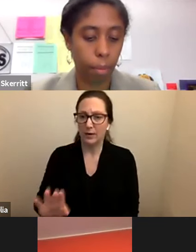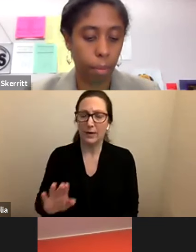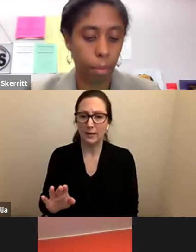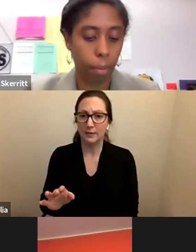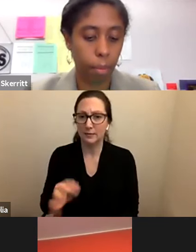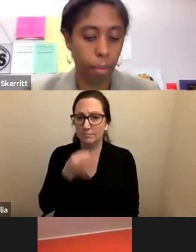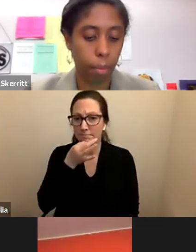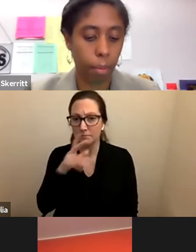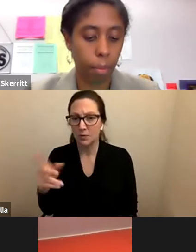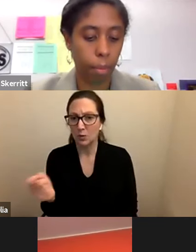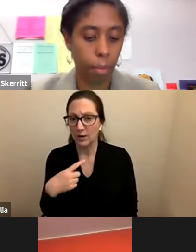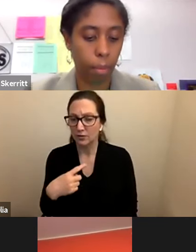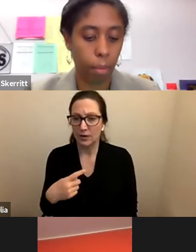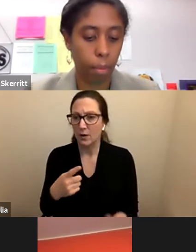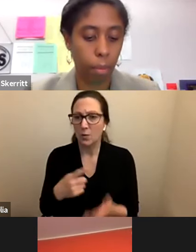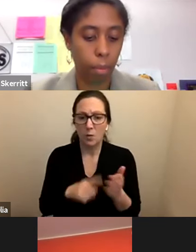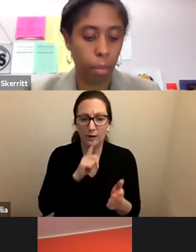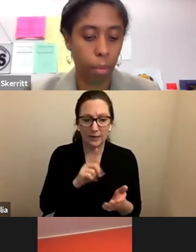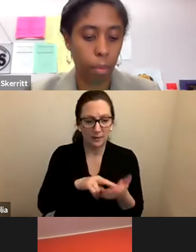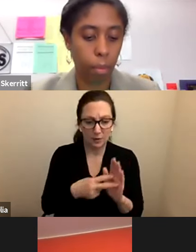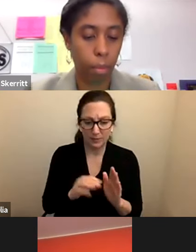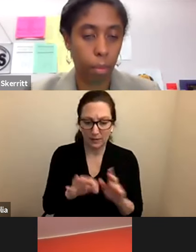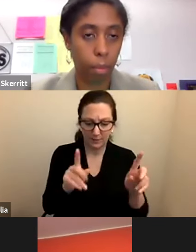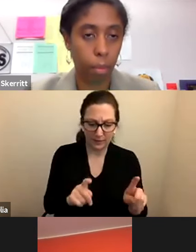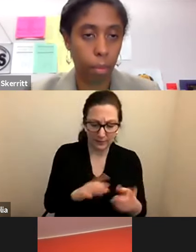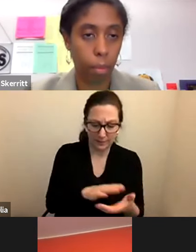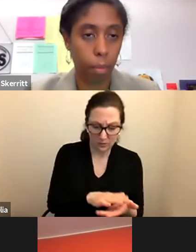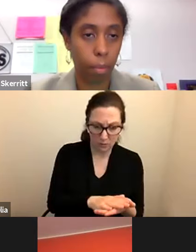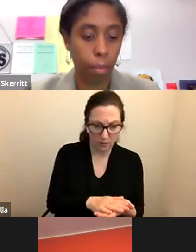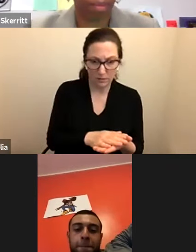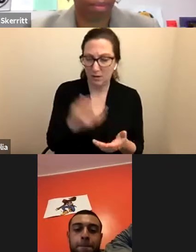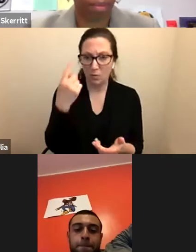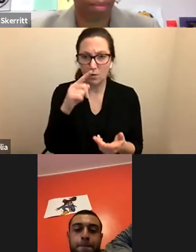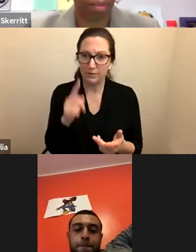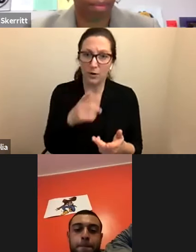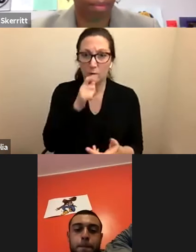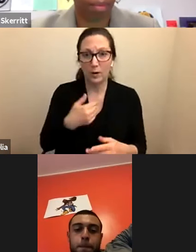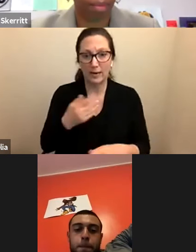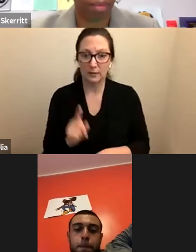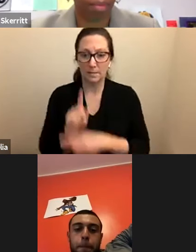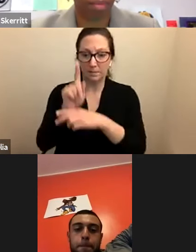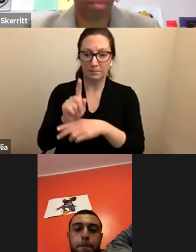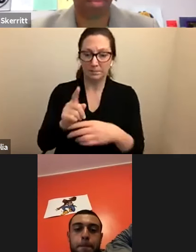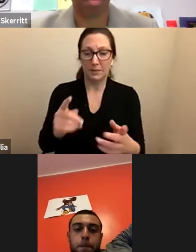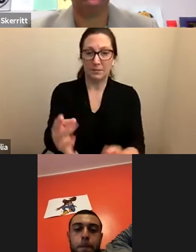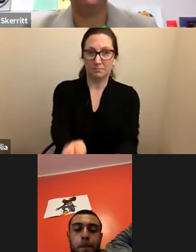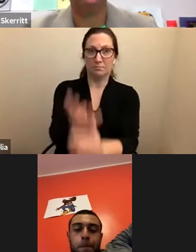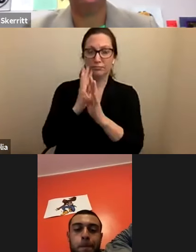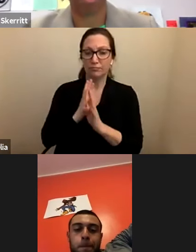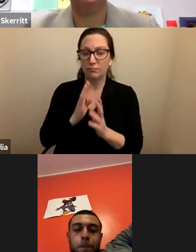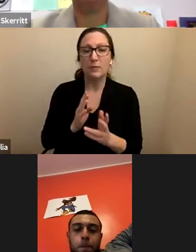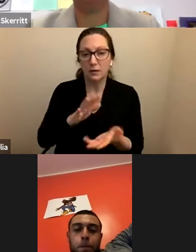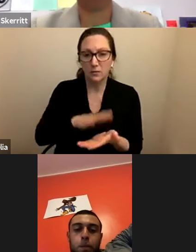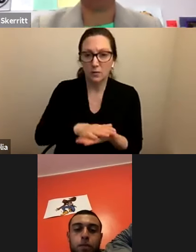Sorry, 20 seconds. What is the purpose of exam schools? What is the purpose of ushering students with the most privilege into one school? If the exam schools have the most